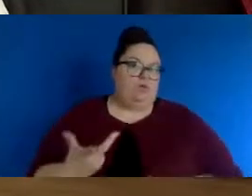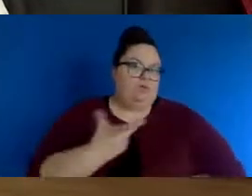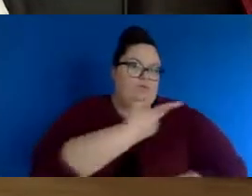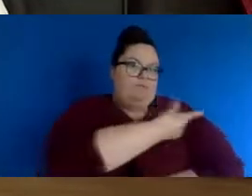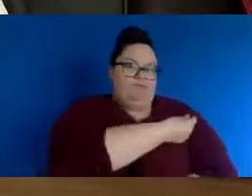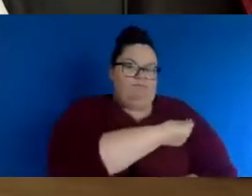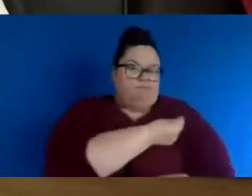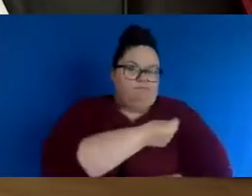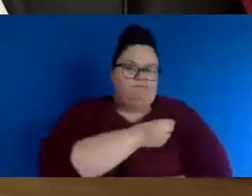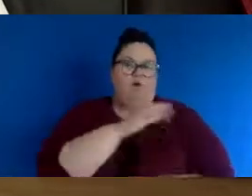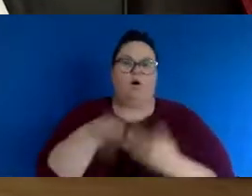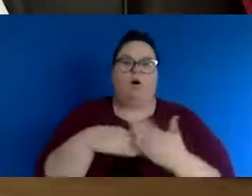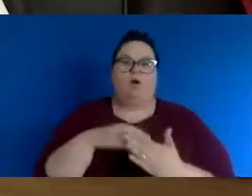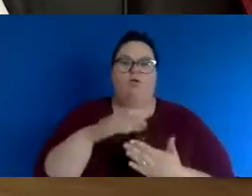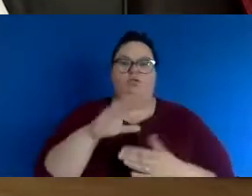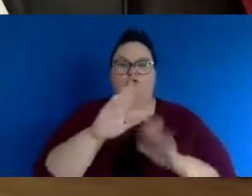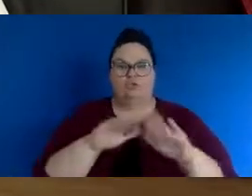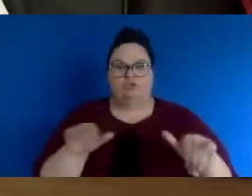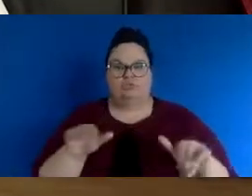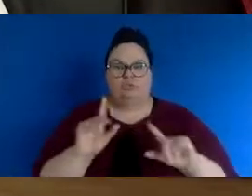remainder of school-aged children this fall.